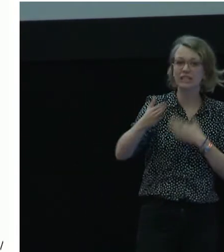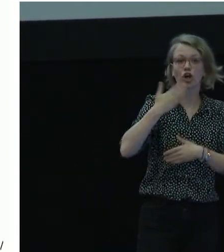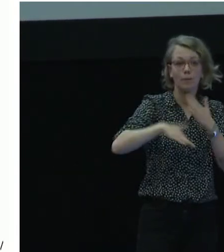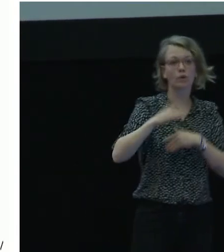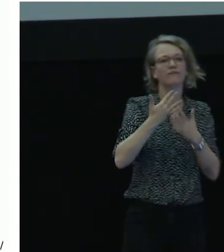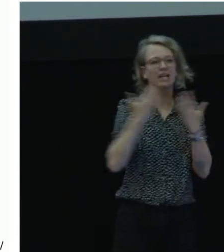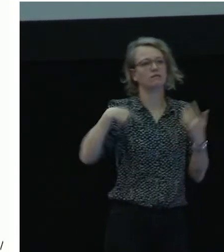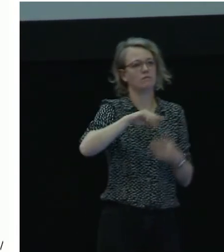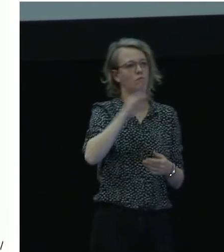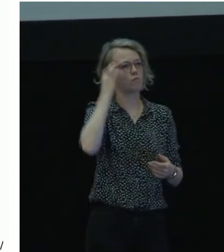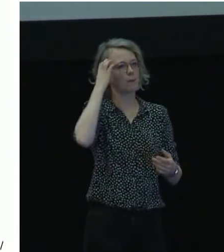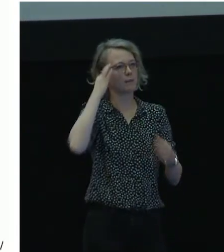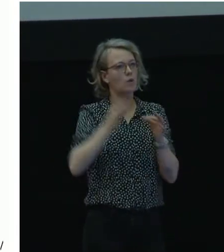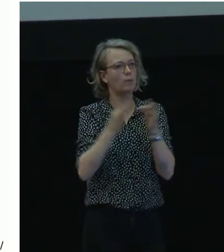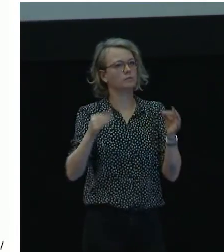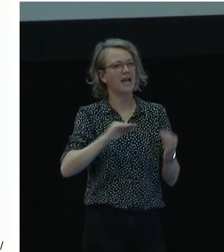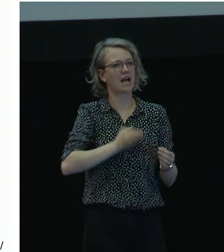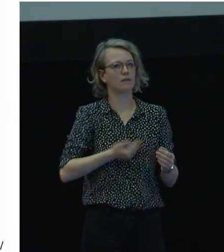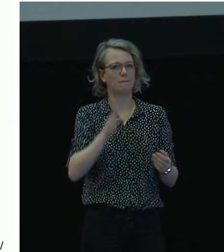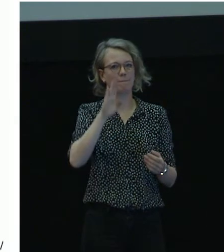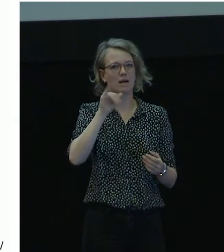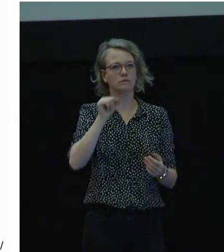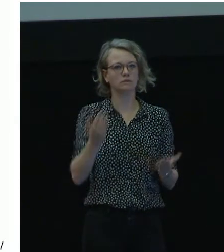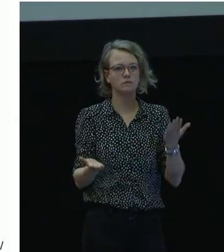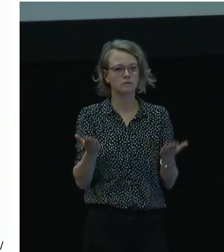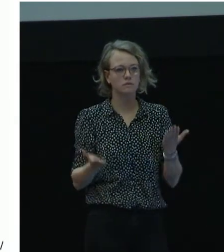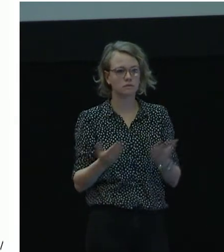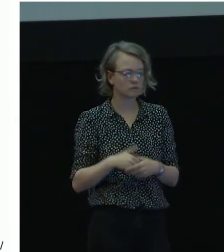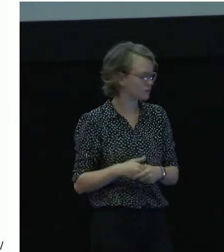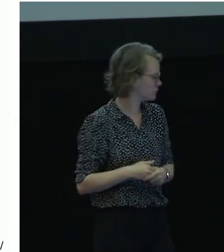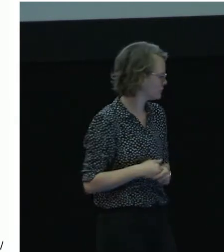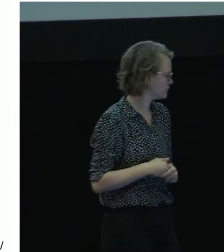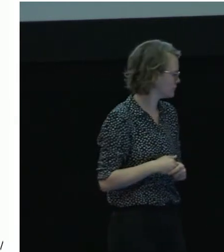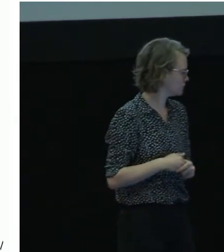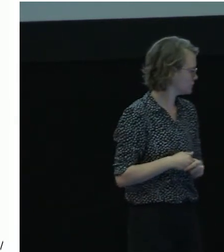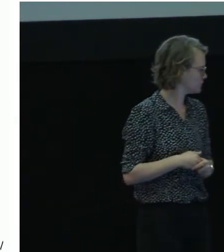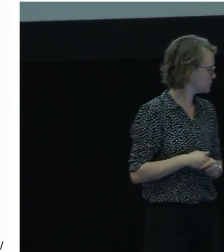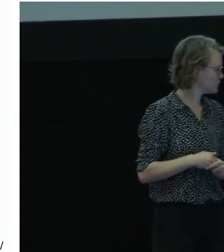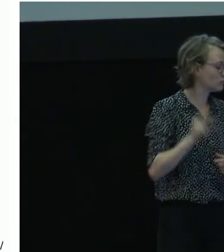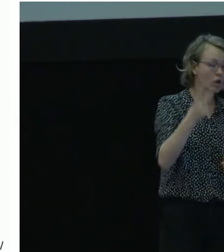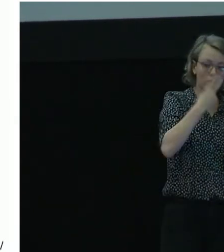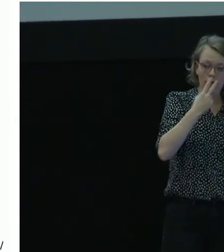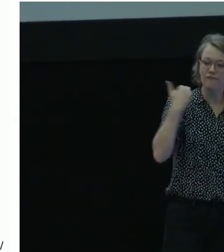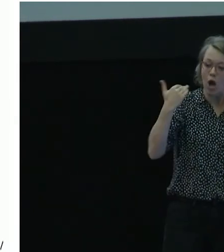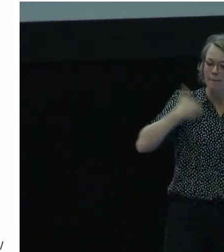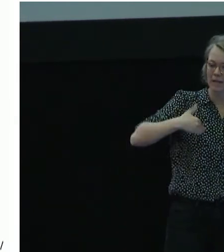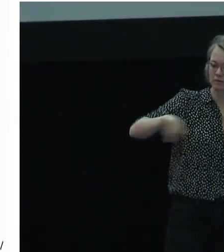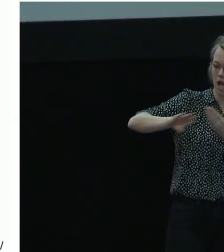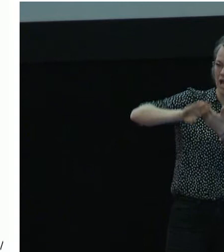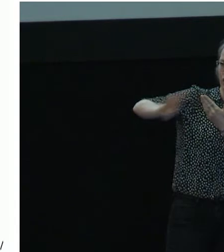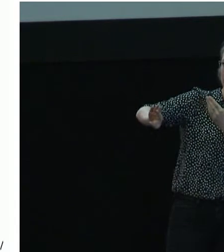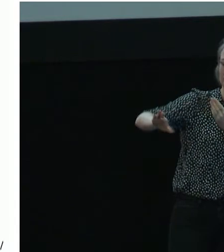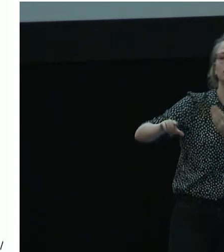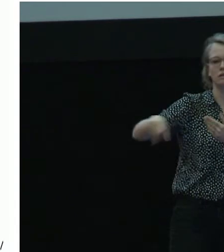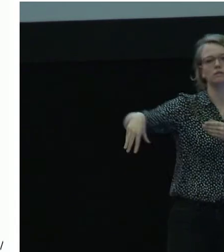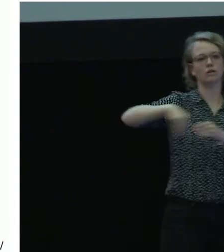Recognize exclusion. This happens when we solve problems from our own biases.